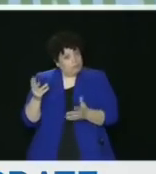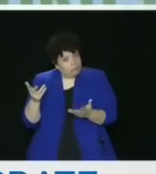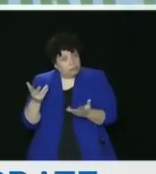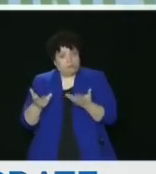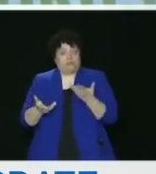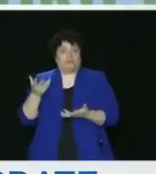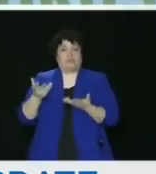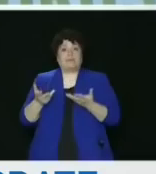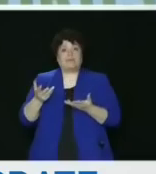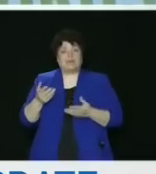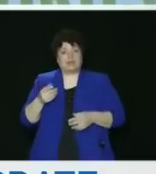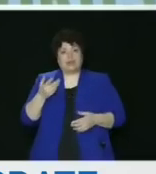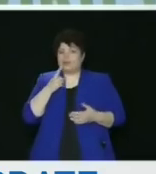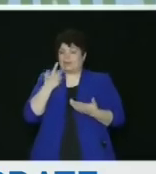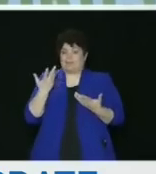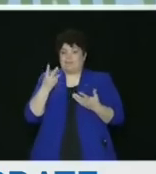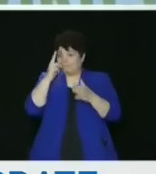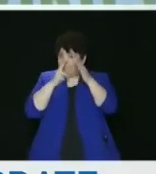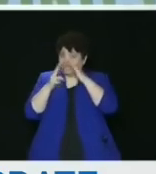So it depends.